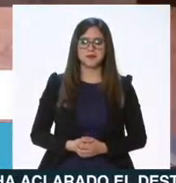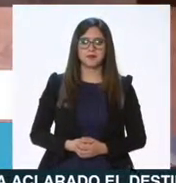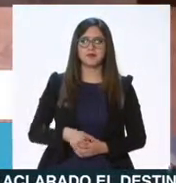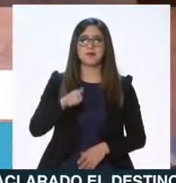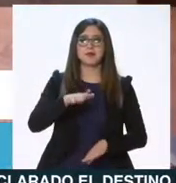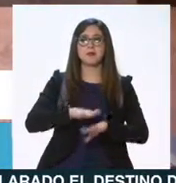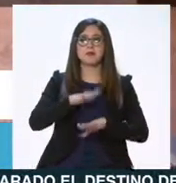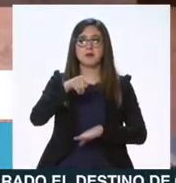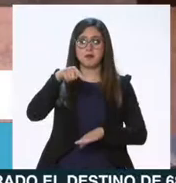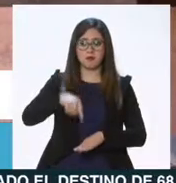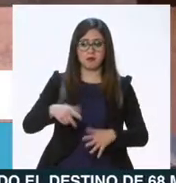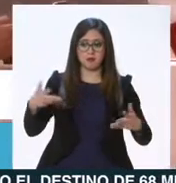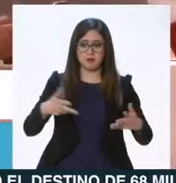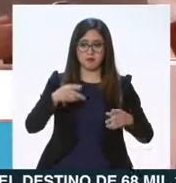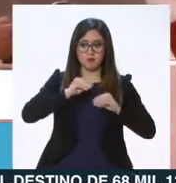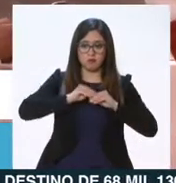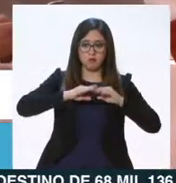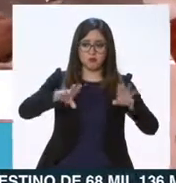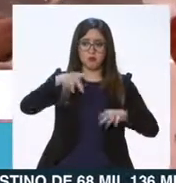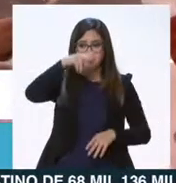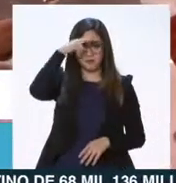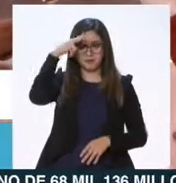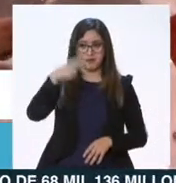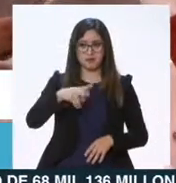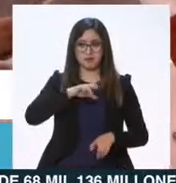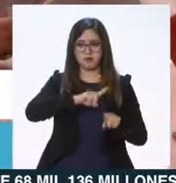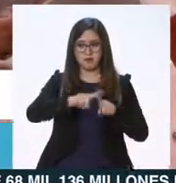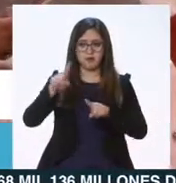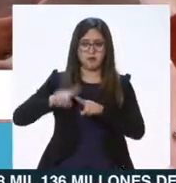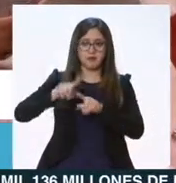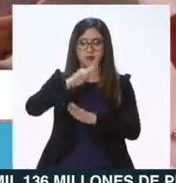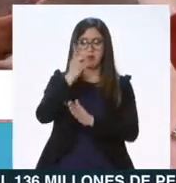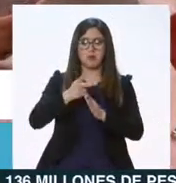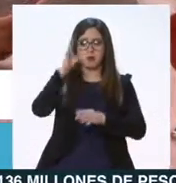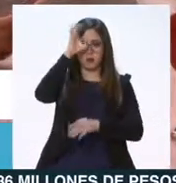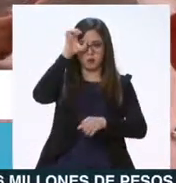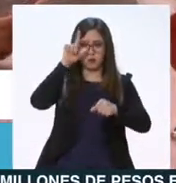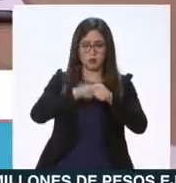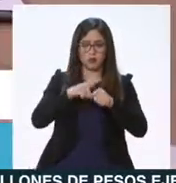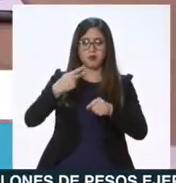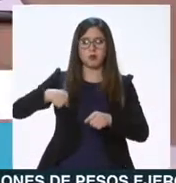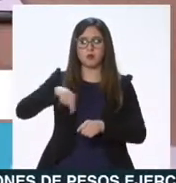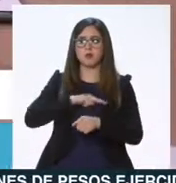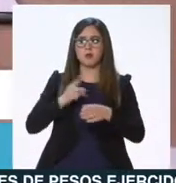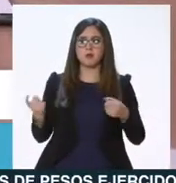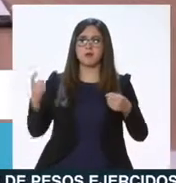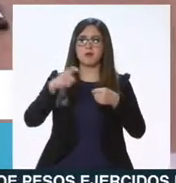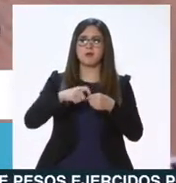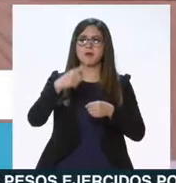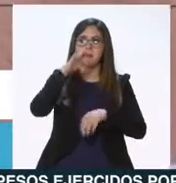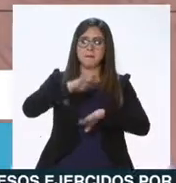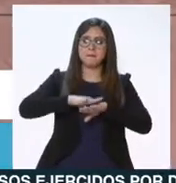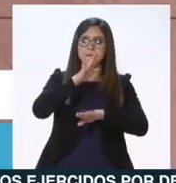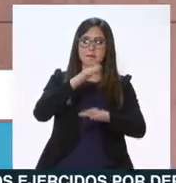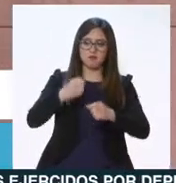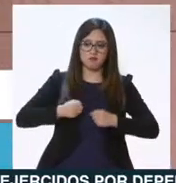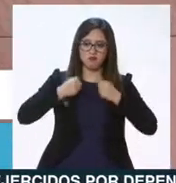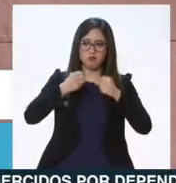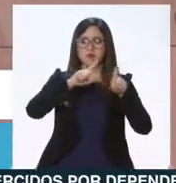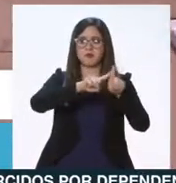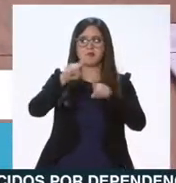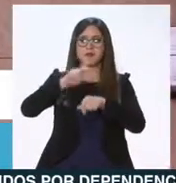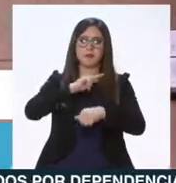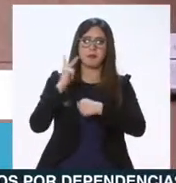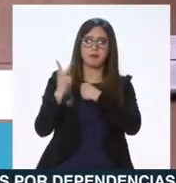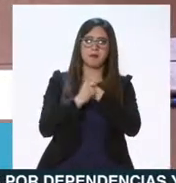are producing here in Mexico, and cultural, as I mentioned. So I think these ties are very strong, and both